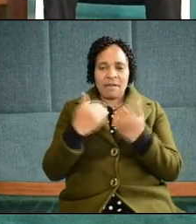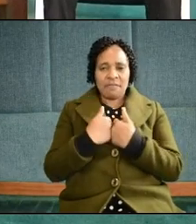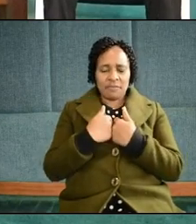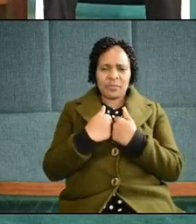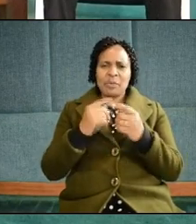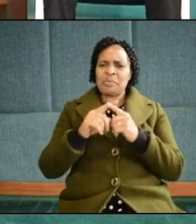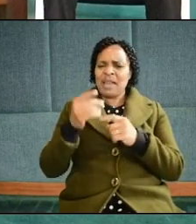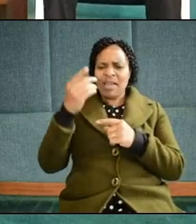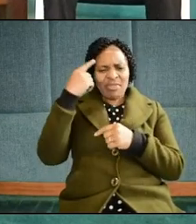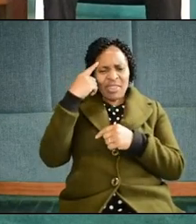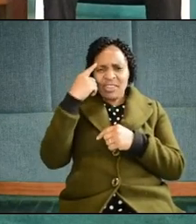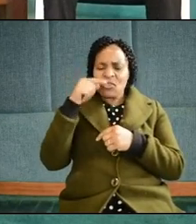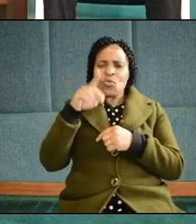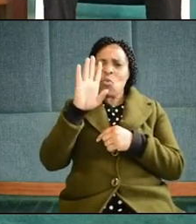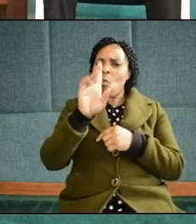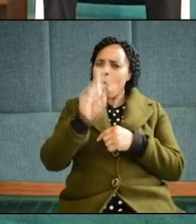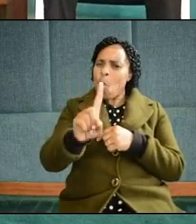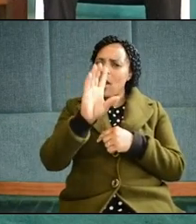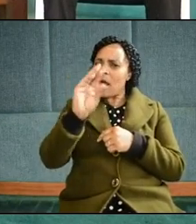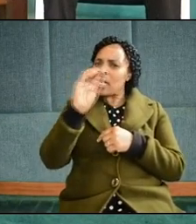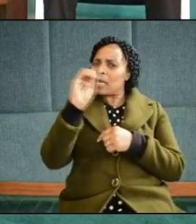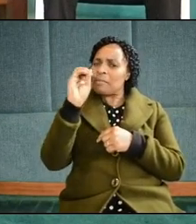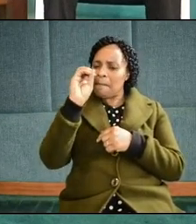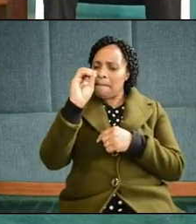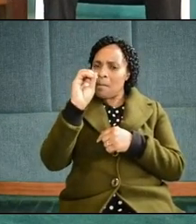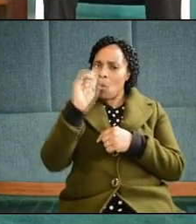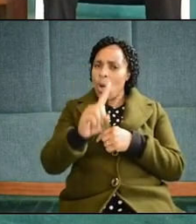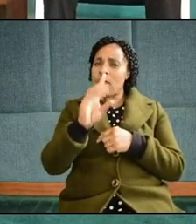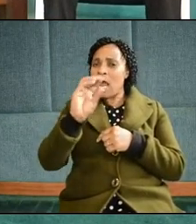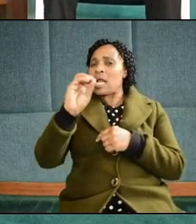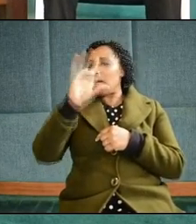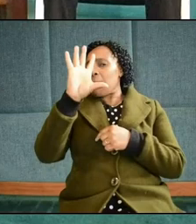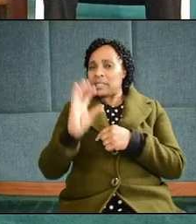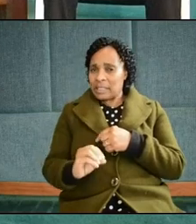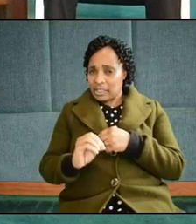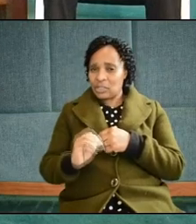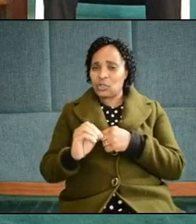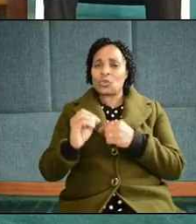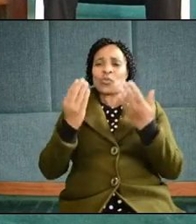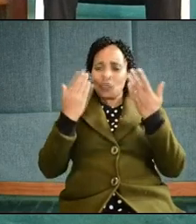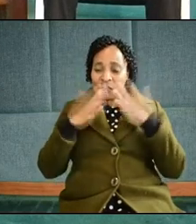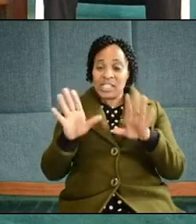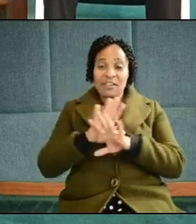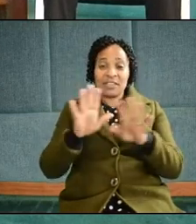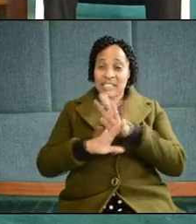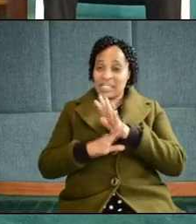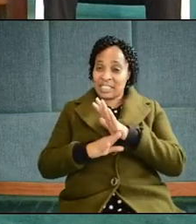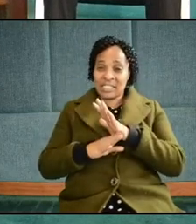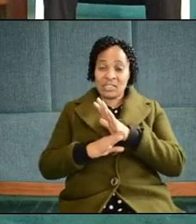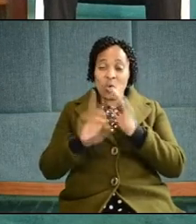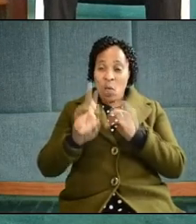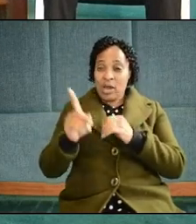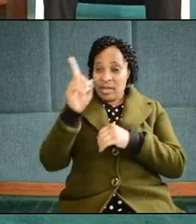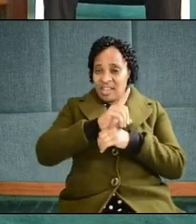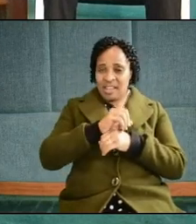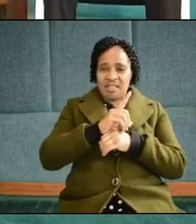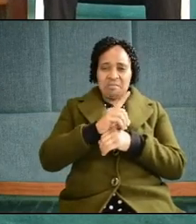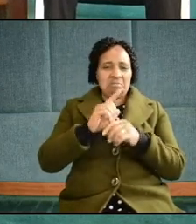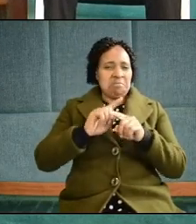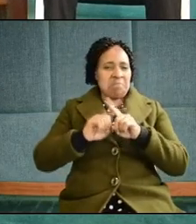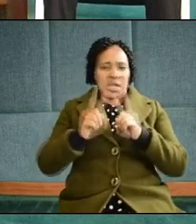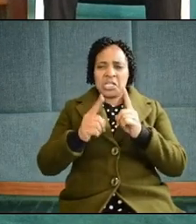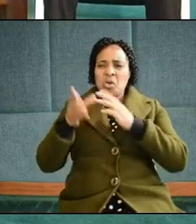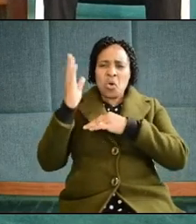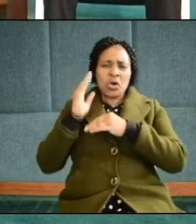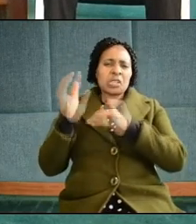I don't think you need 100% to go through one day. You may need a certain percentage. But of course, God doesn't expect